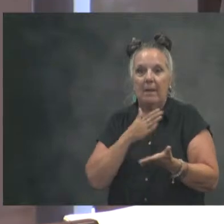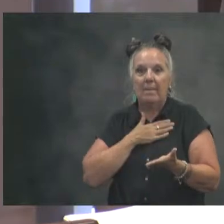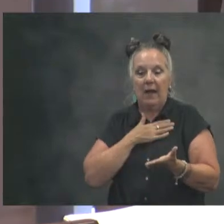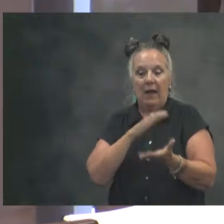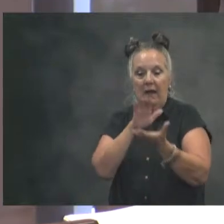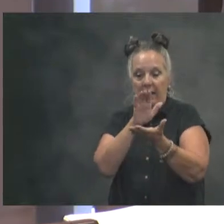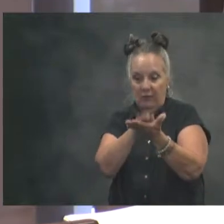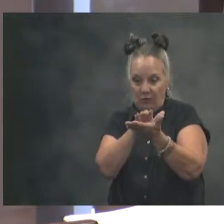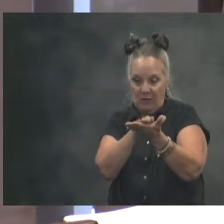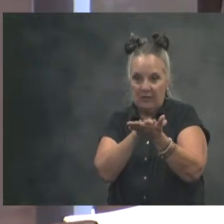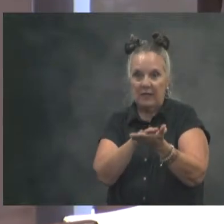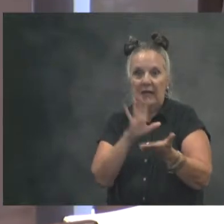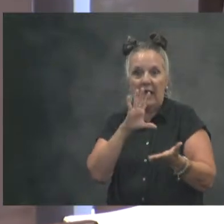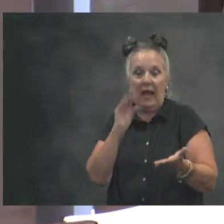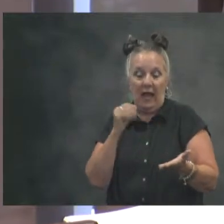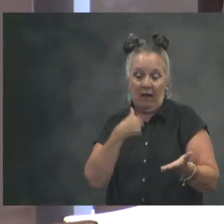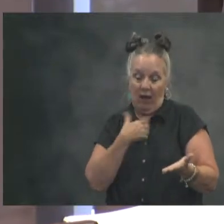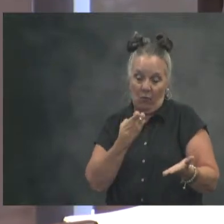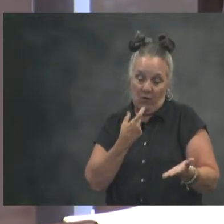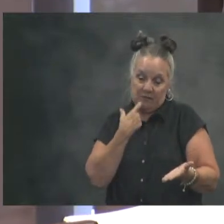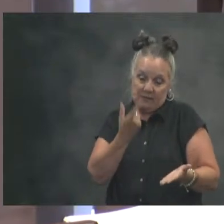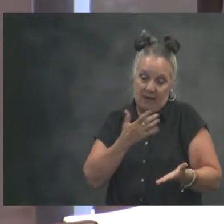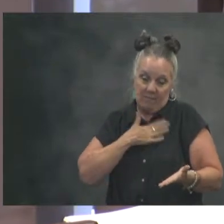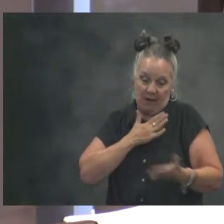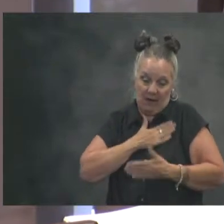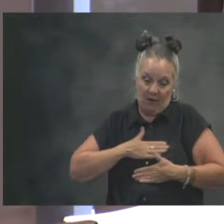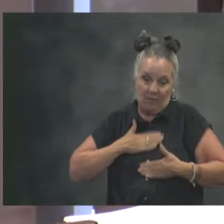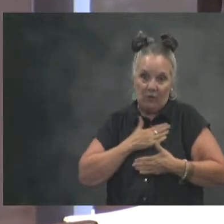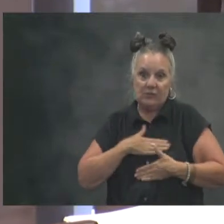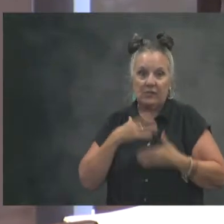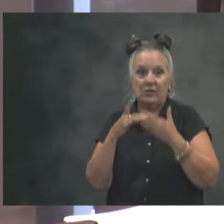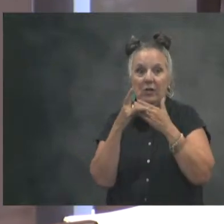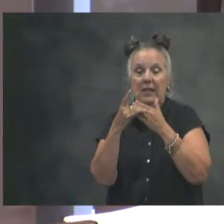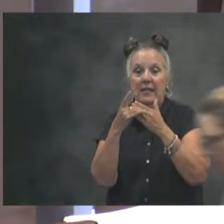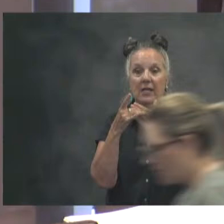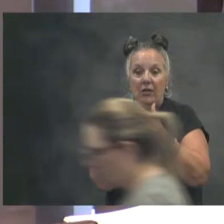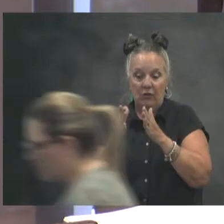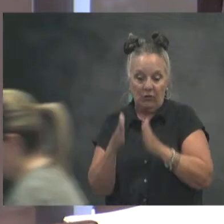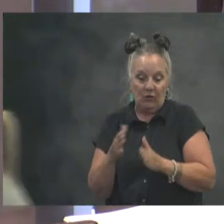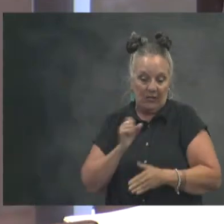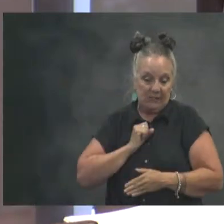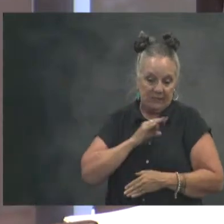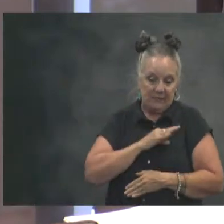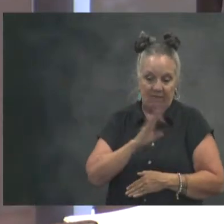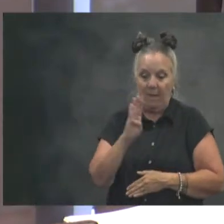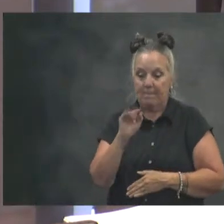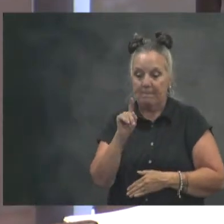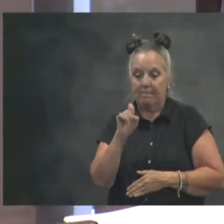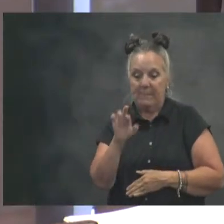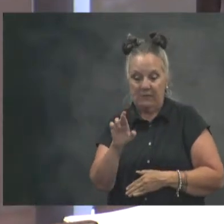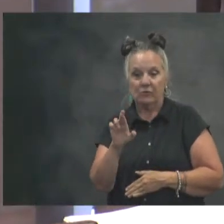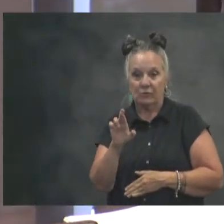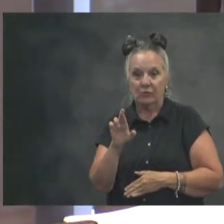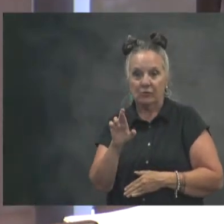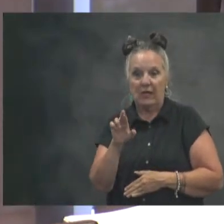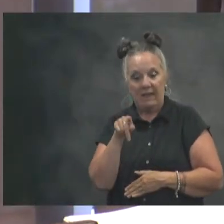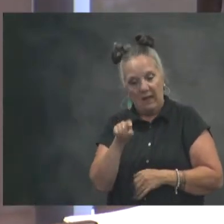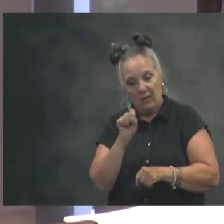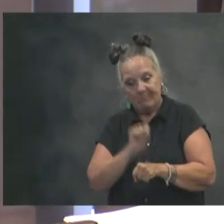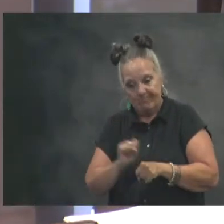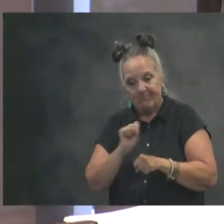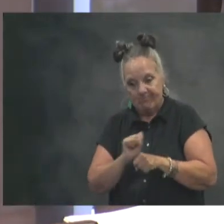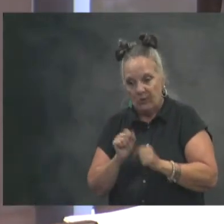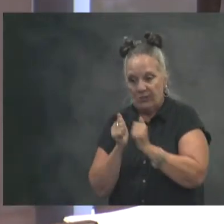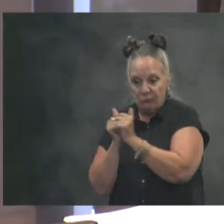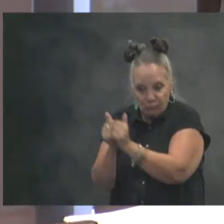congratulations and just express my appreciation to the leadership and the staff at Bester, because they are working together